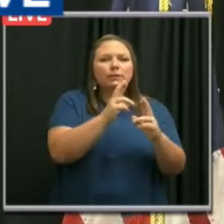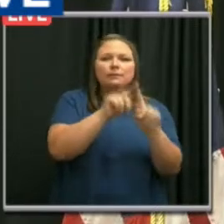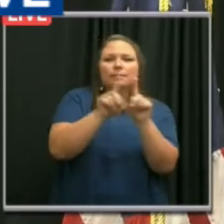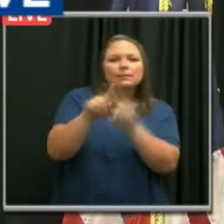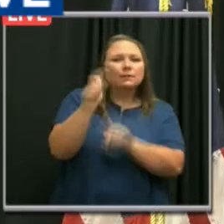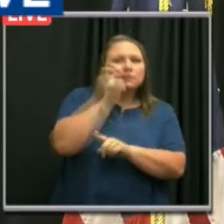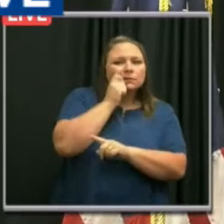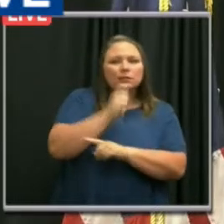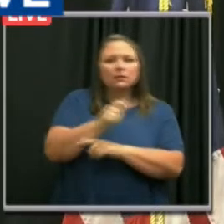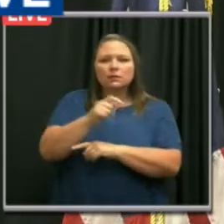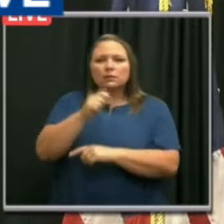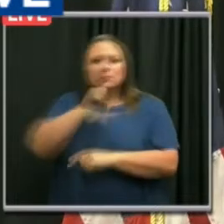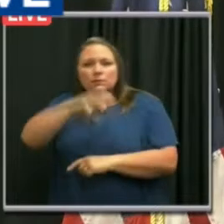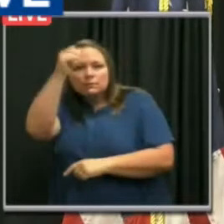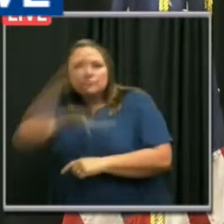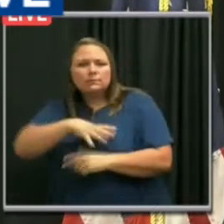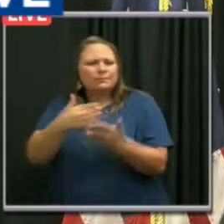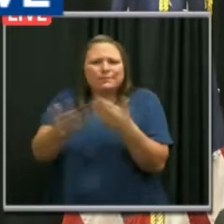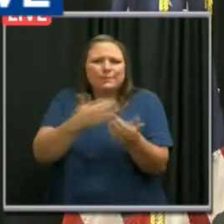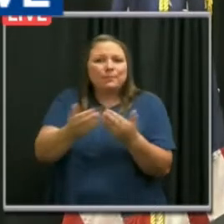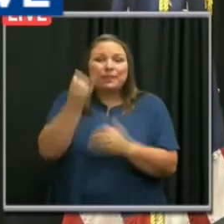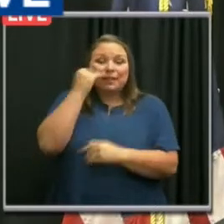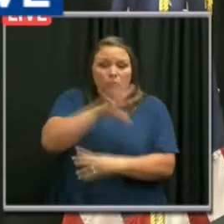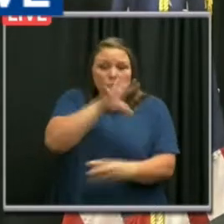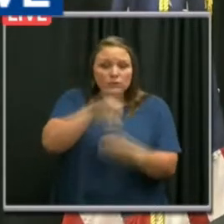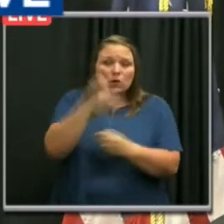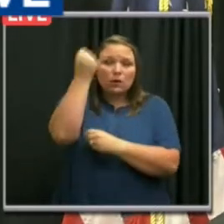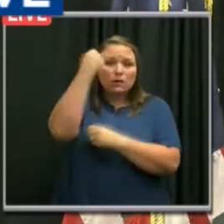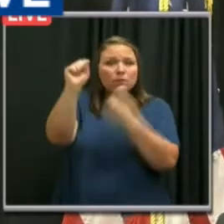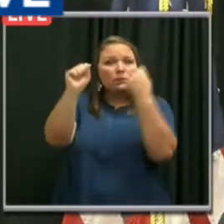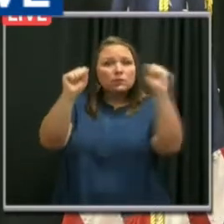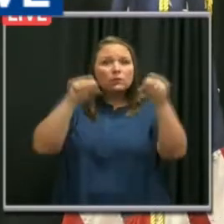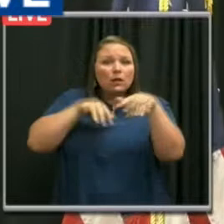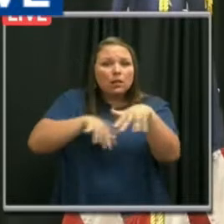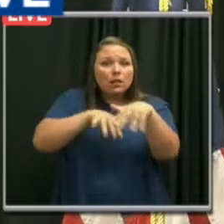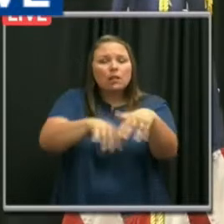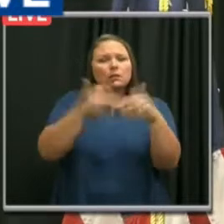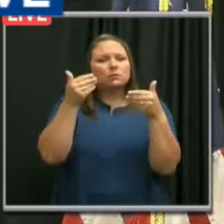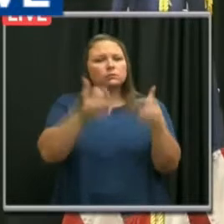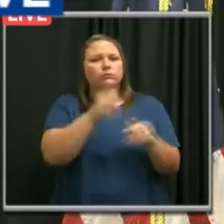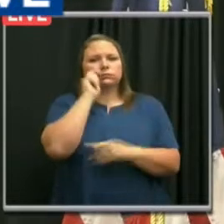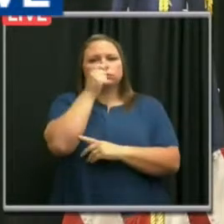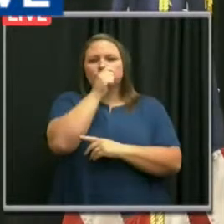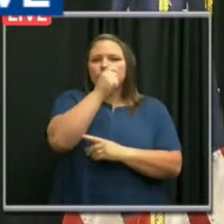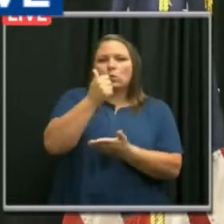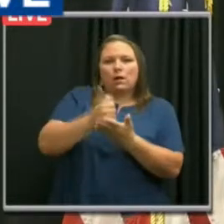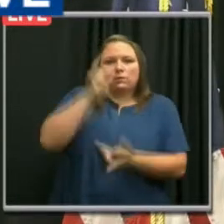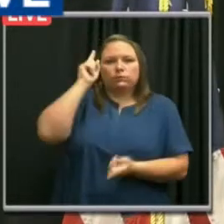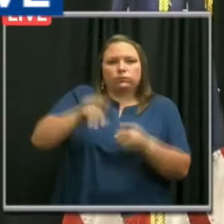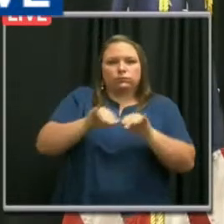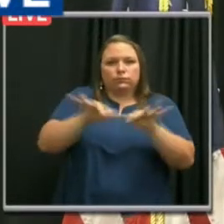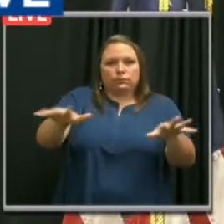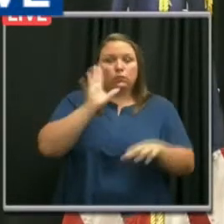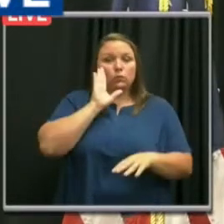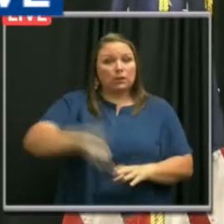that. So please, if you're participating in these events, please get a test, because that's going to help us keep the virus in